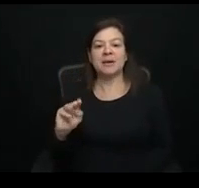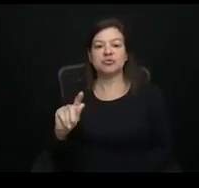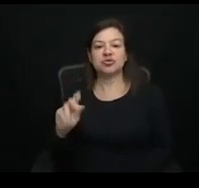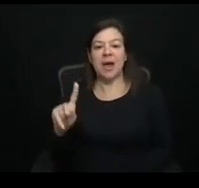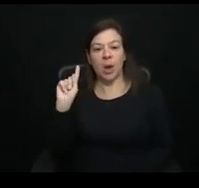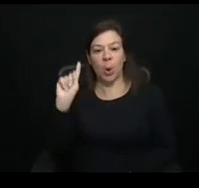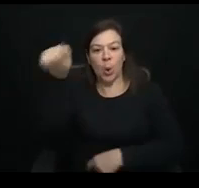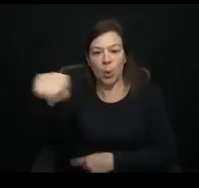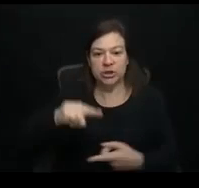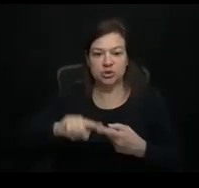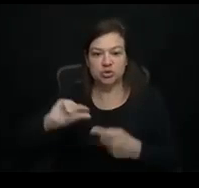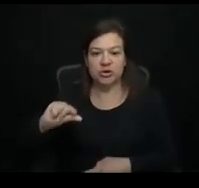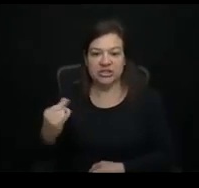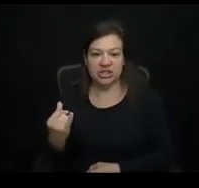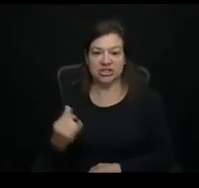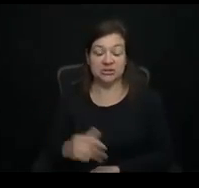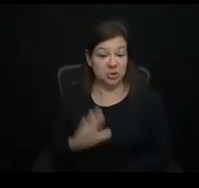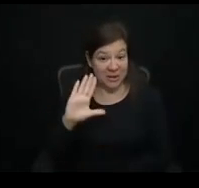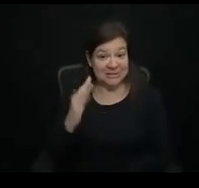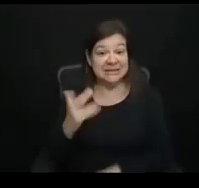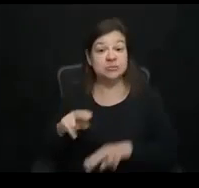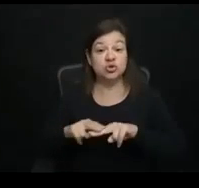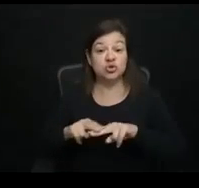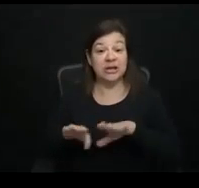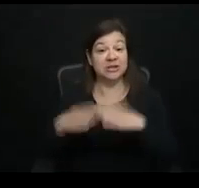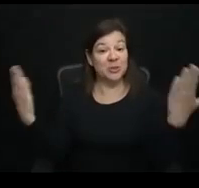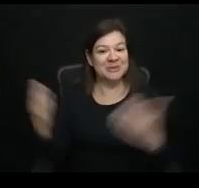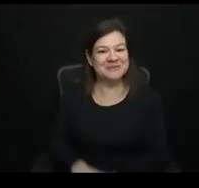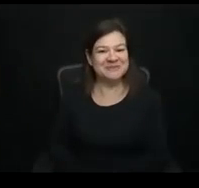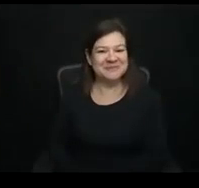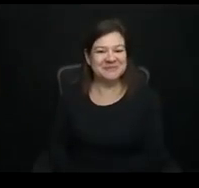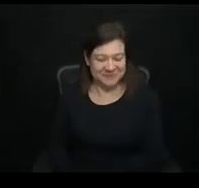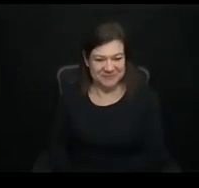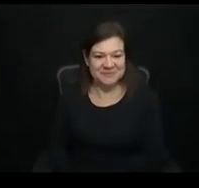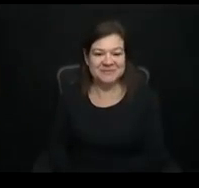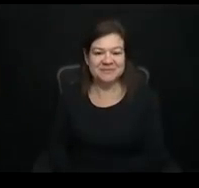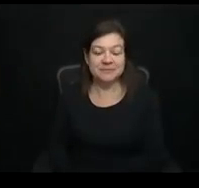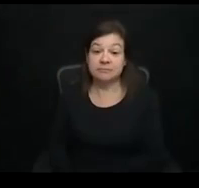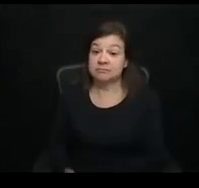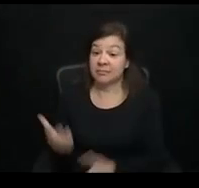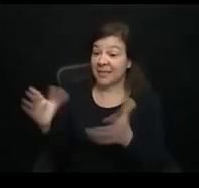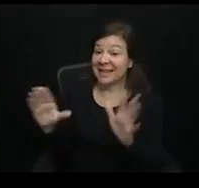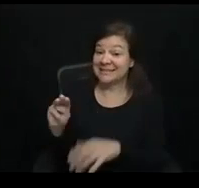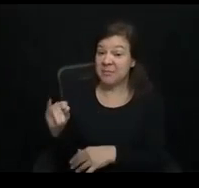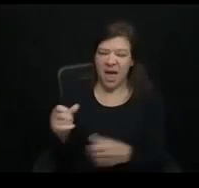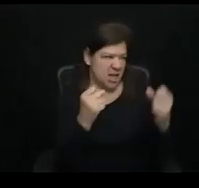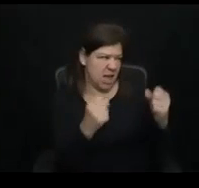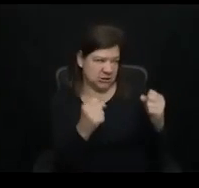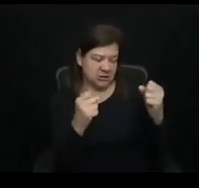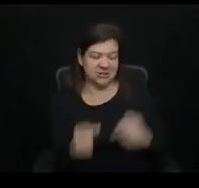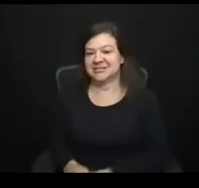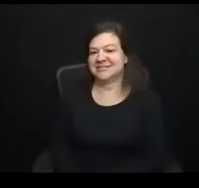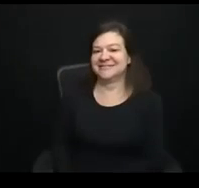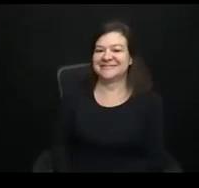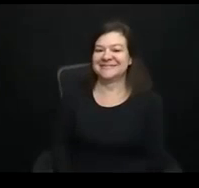So I believe it is. Perfect. That was it for you. Awesome.